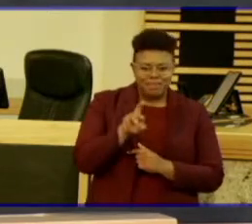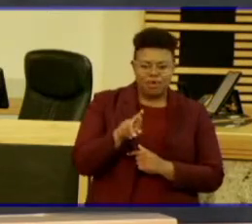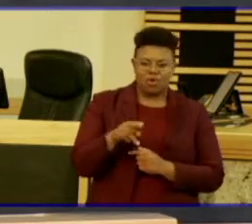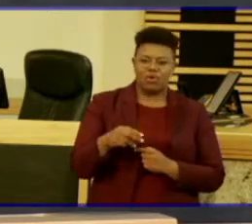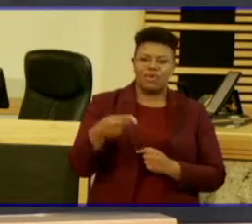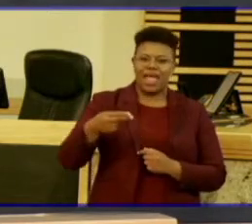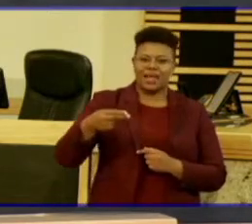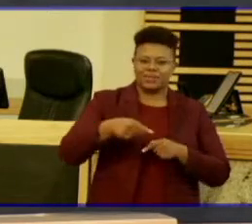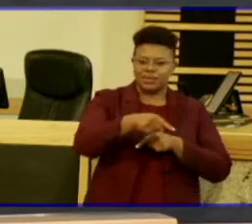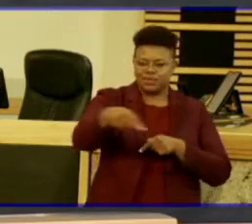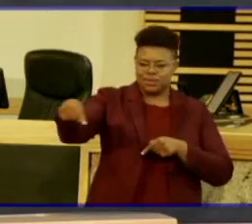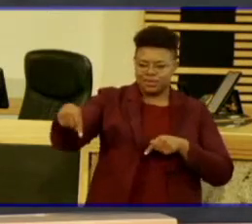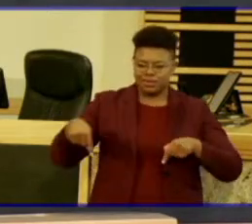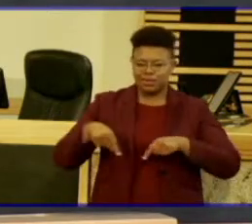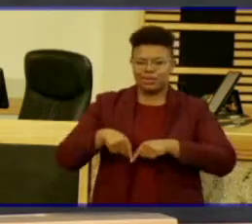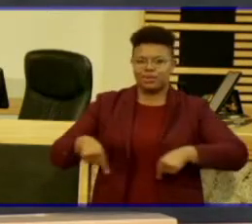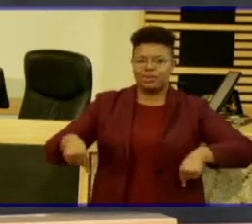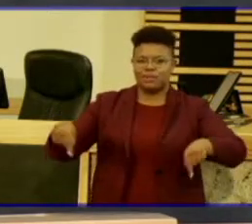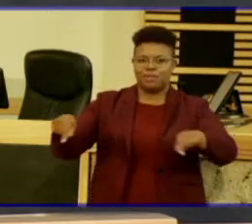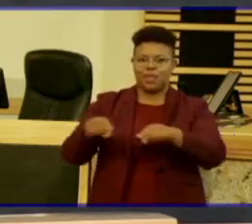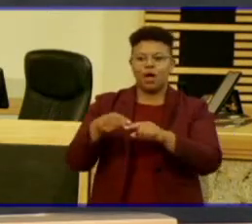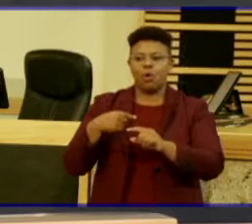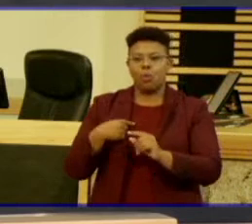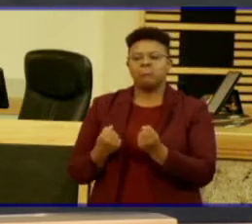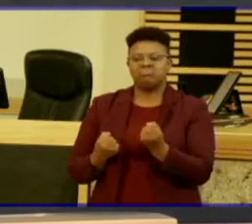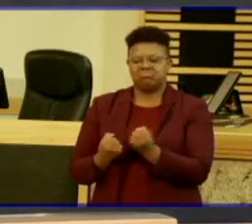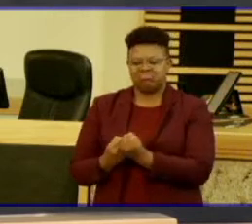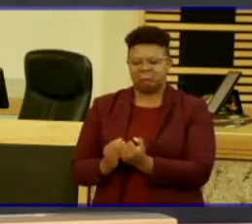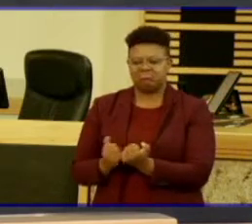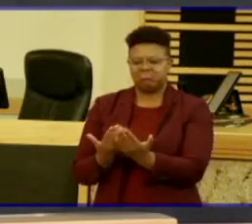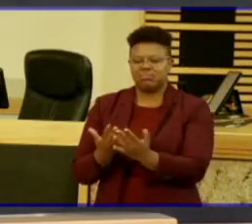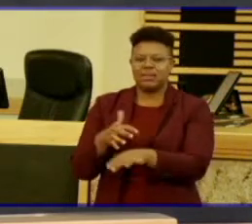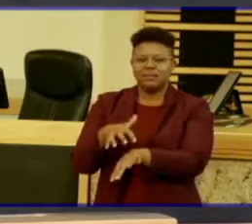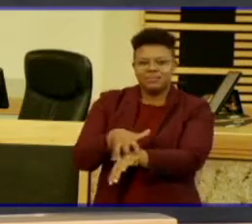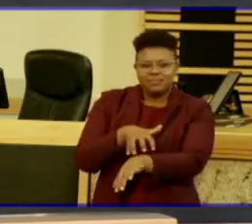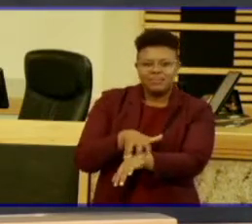partnership we have established in support of